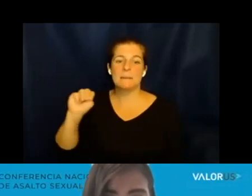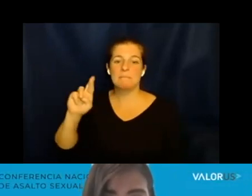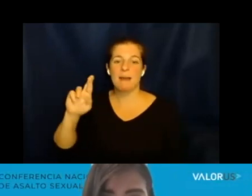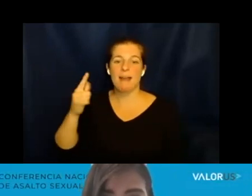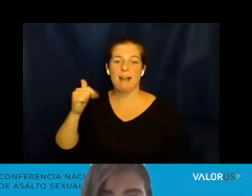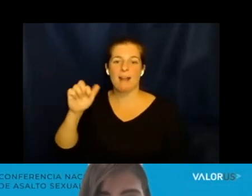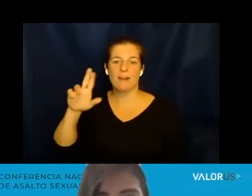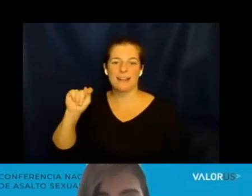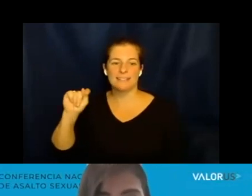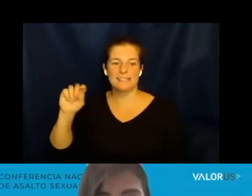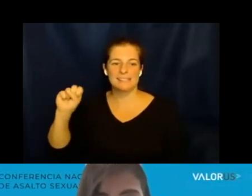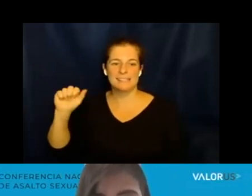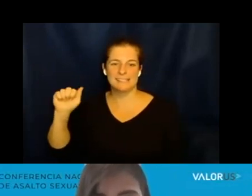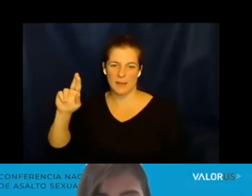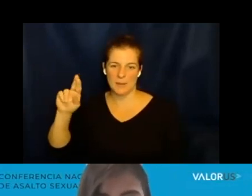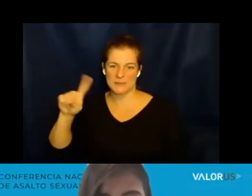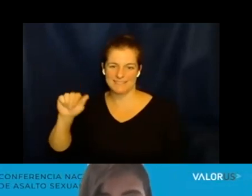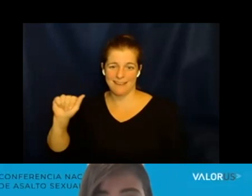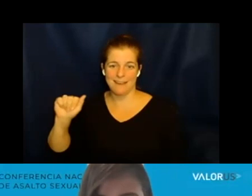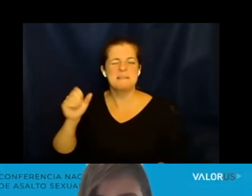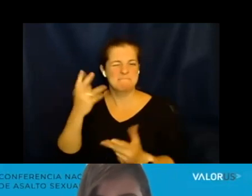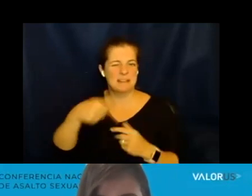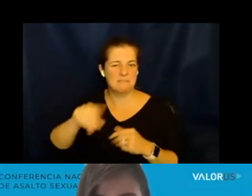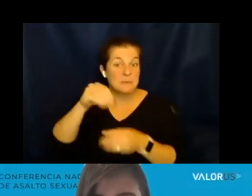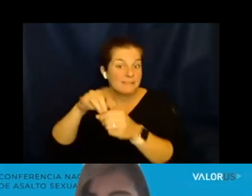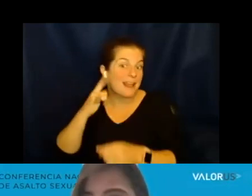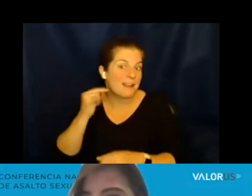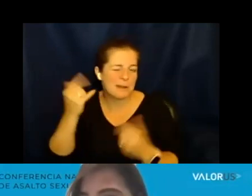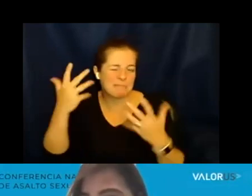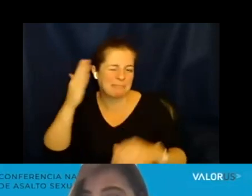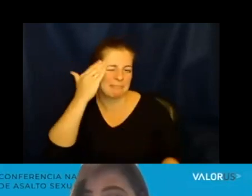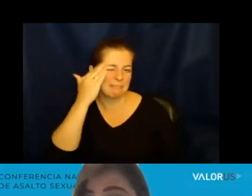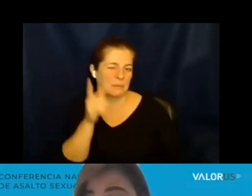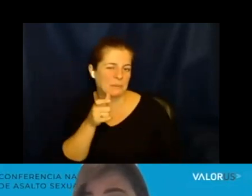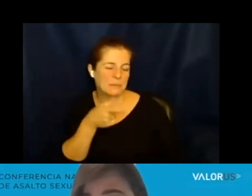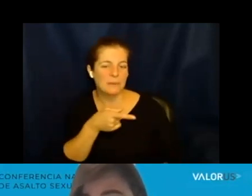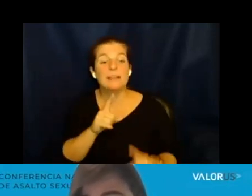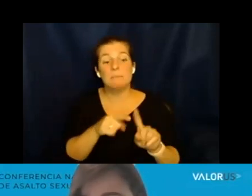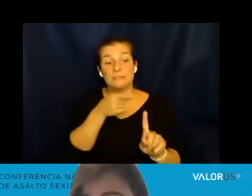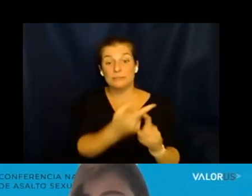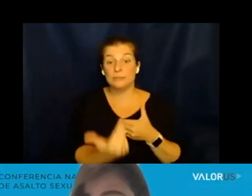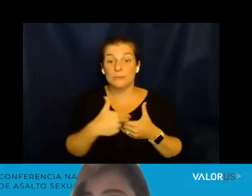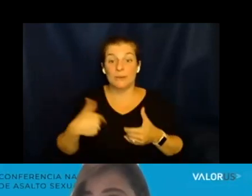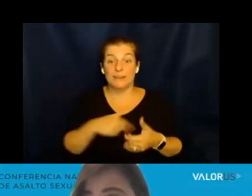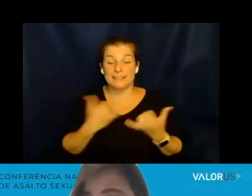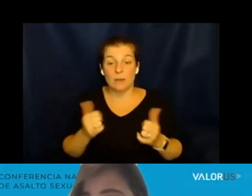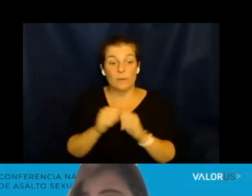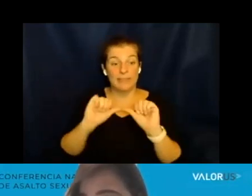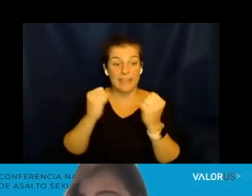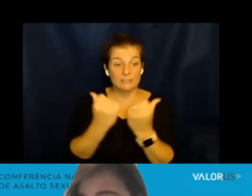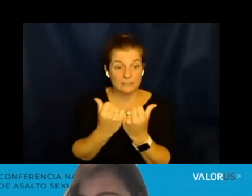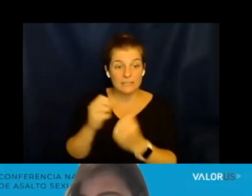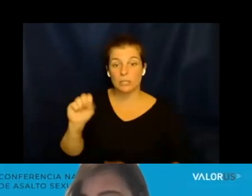do know her. Margaret Sousa has joined us with the agency, Sure Hotline.